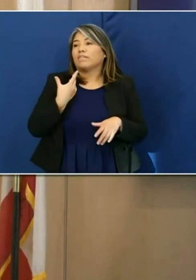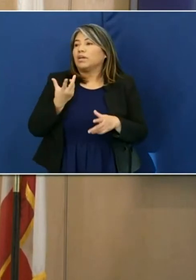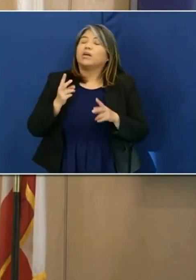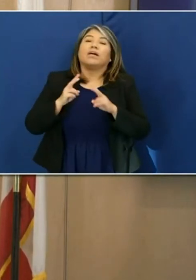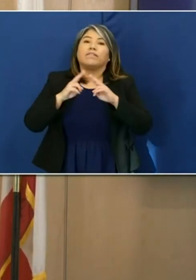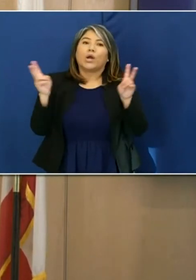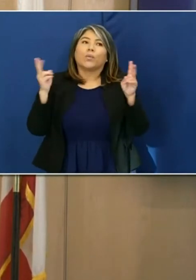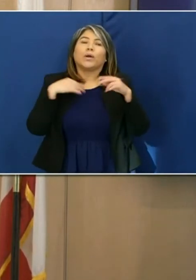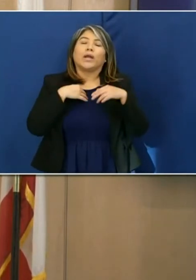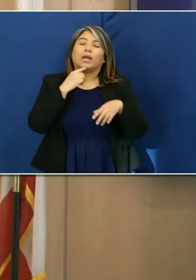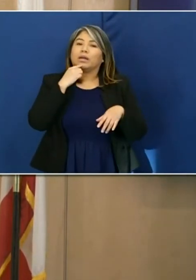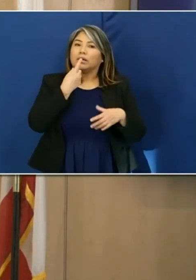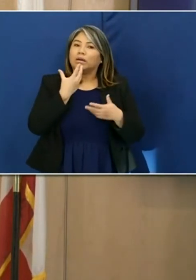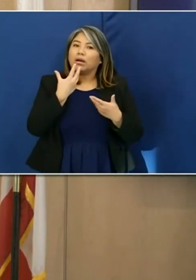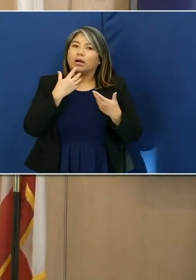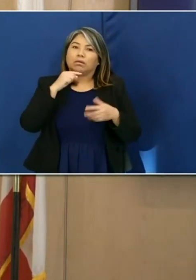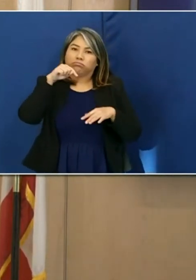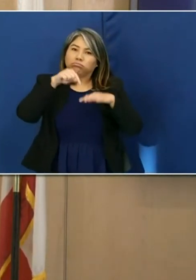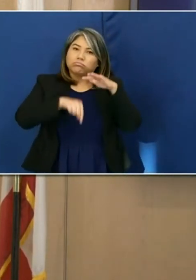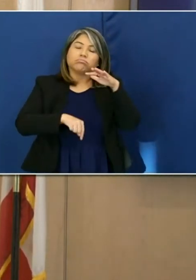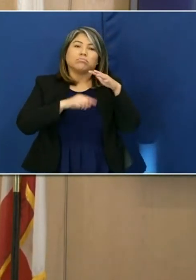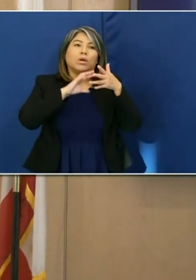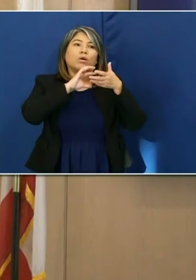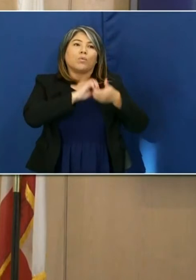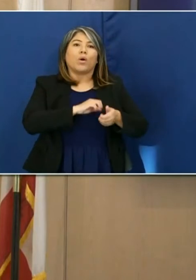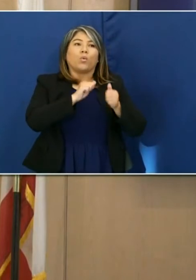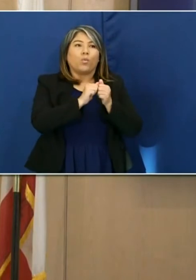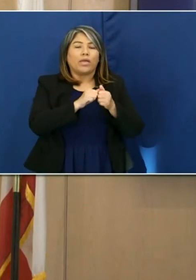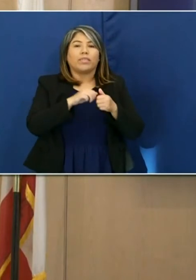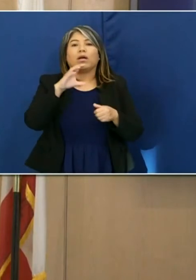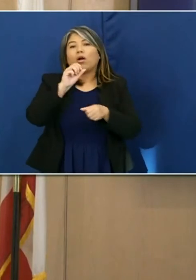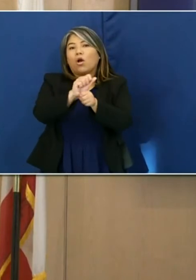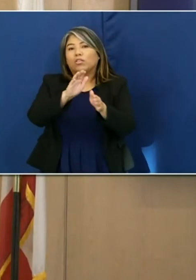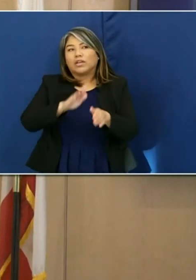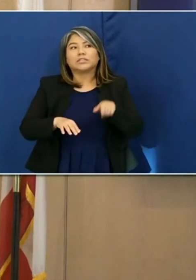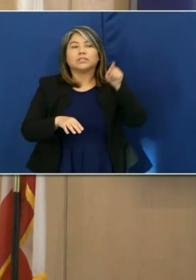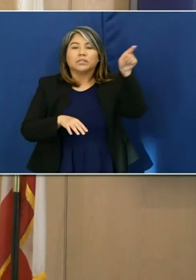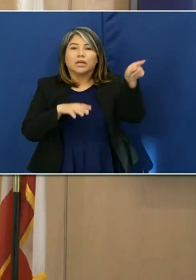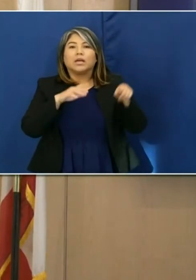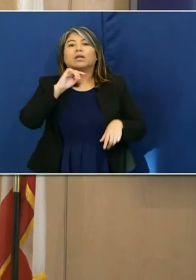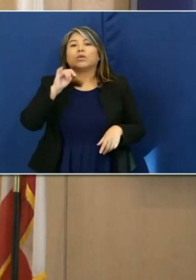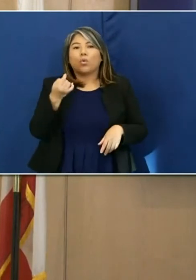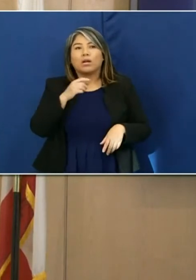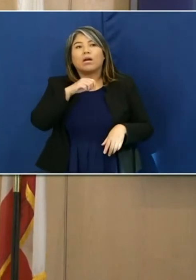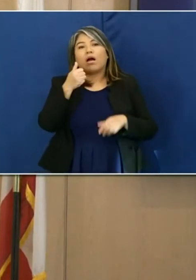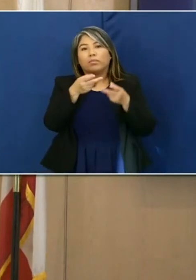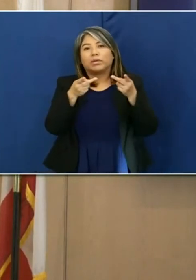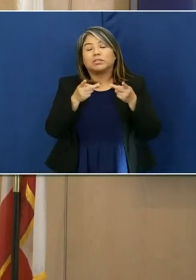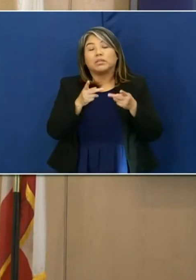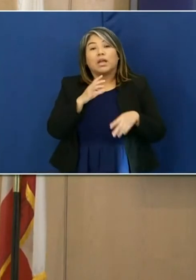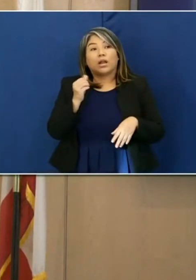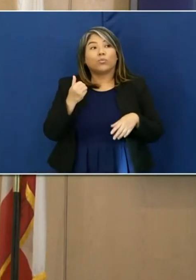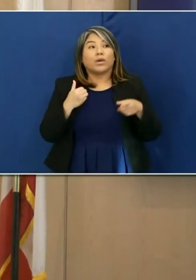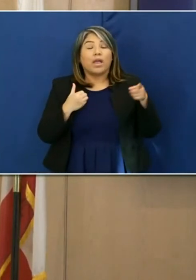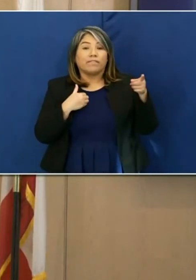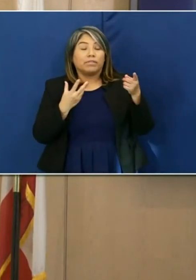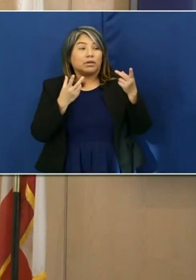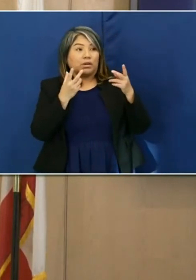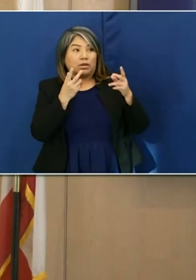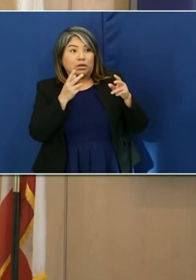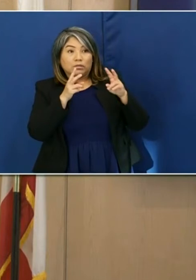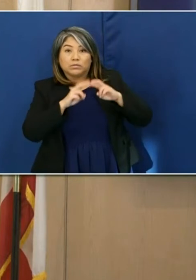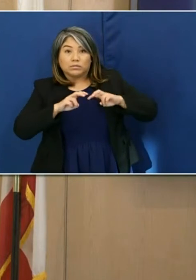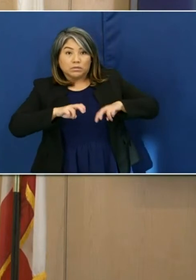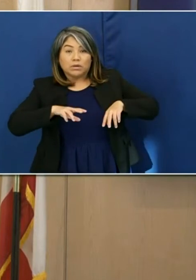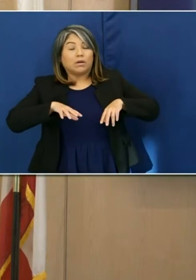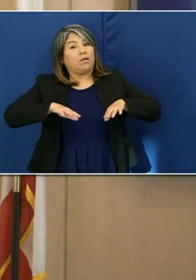extensive collaborations with colleagues across the border in Tijuana and other places, and have sequenced from there. So far, we have not